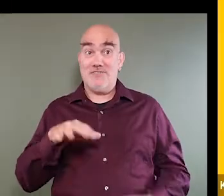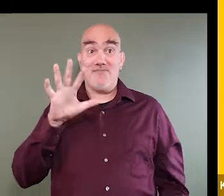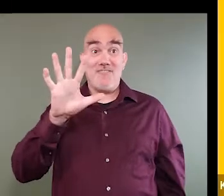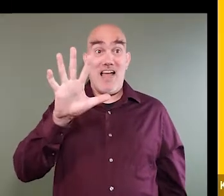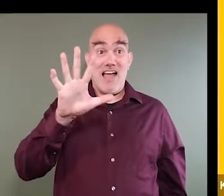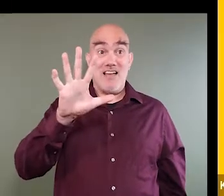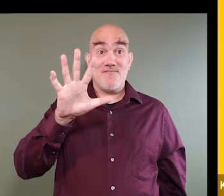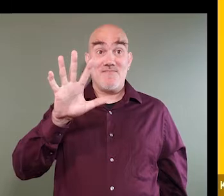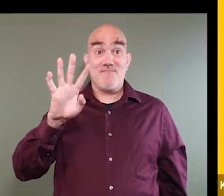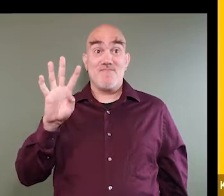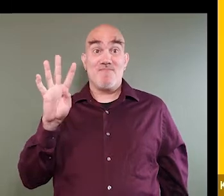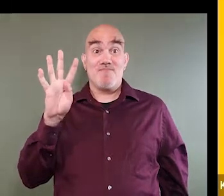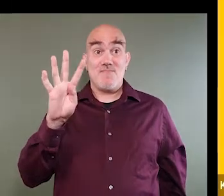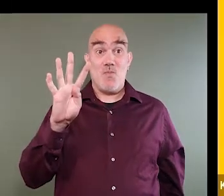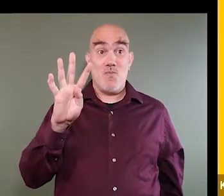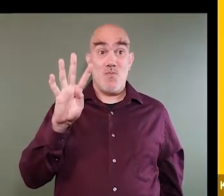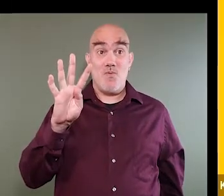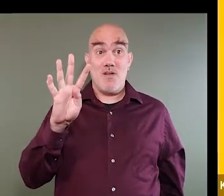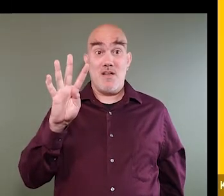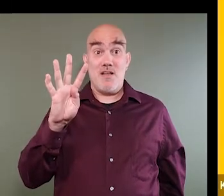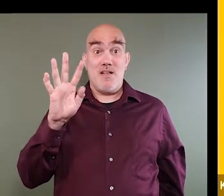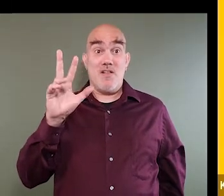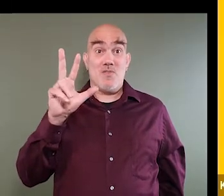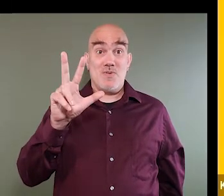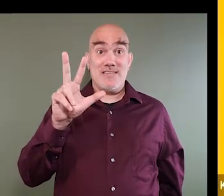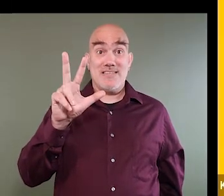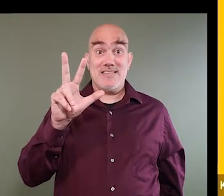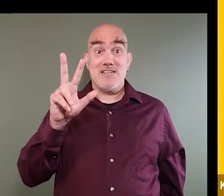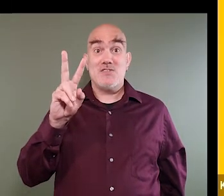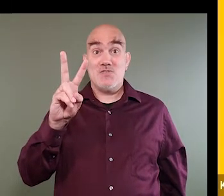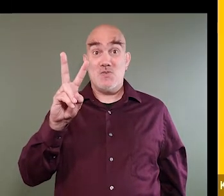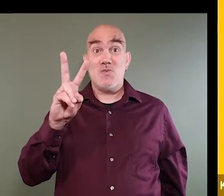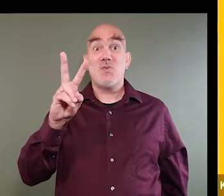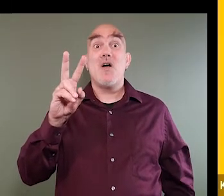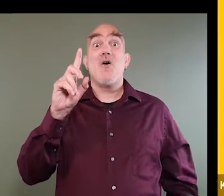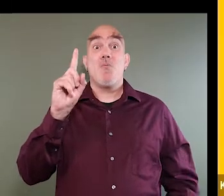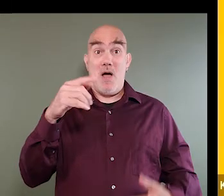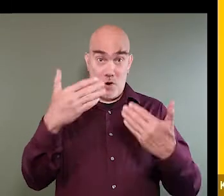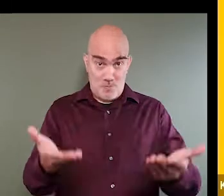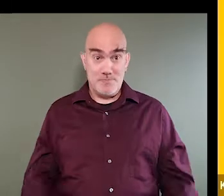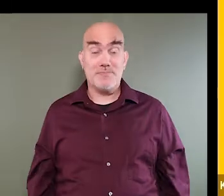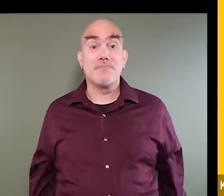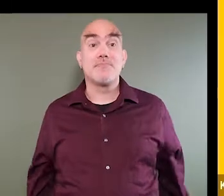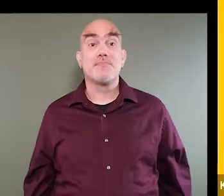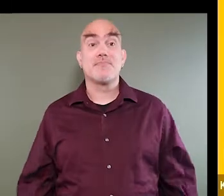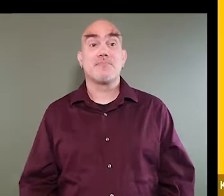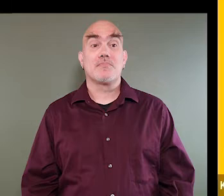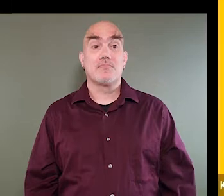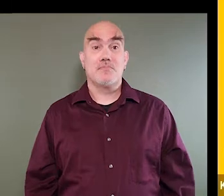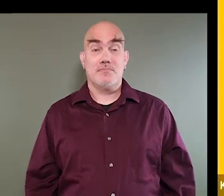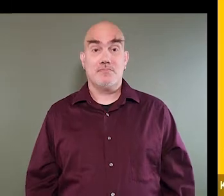5, 4, 3, 2, and 1.